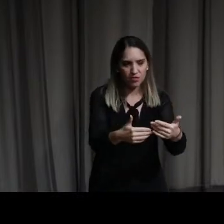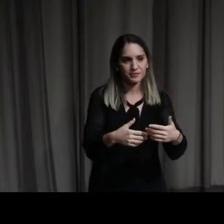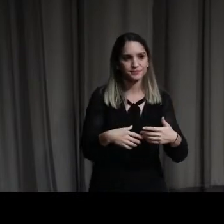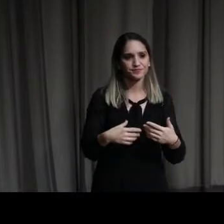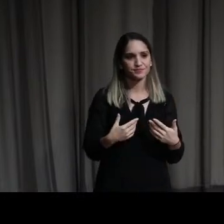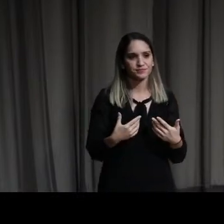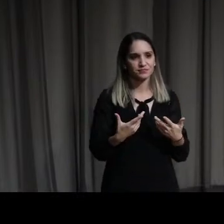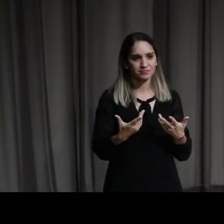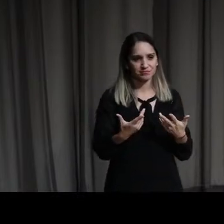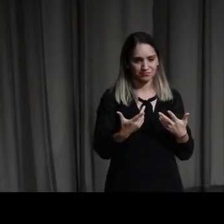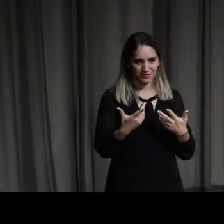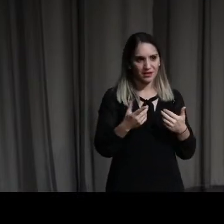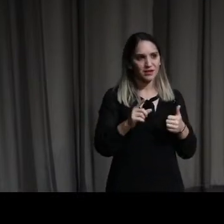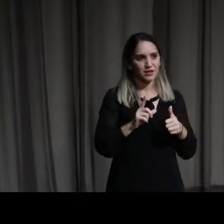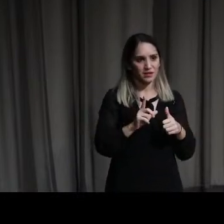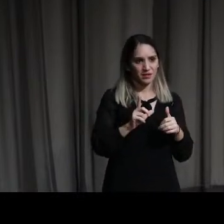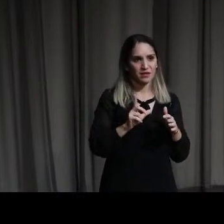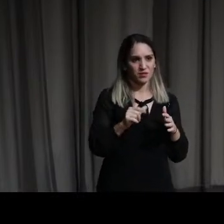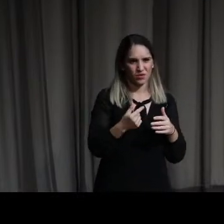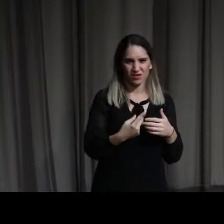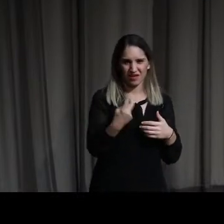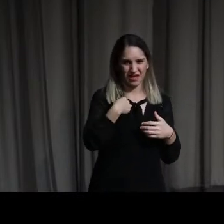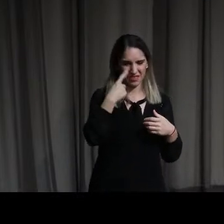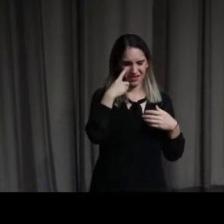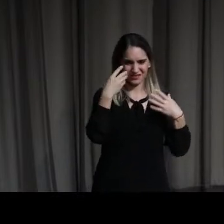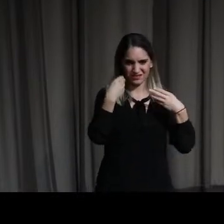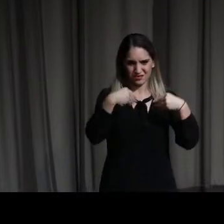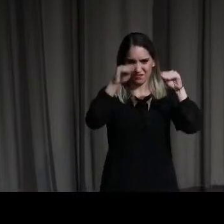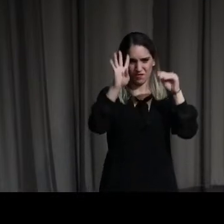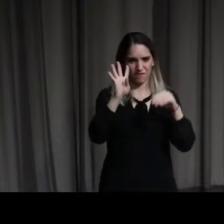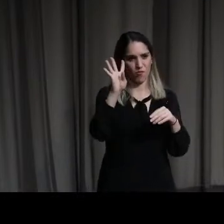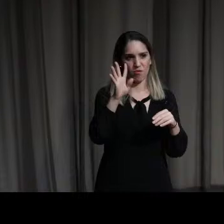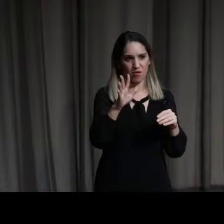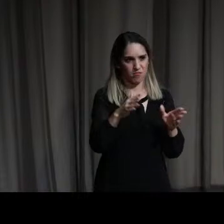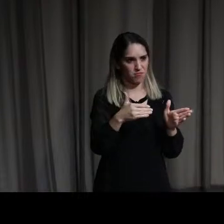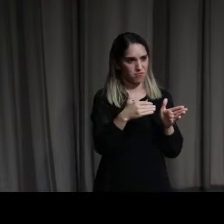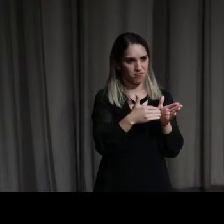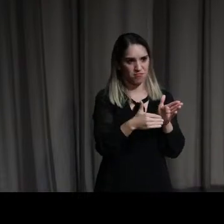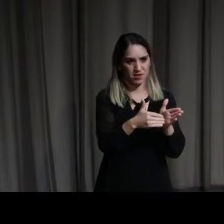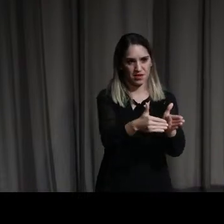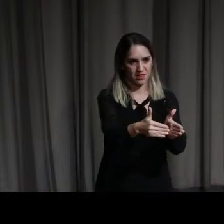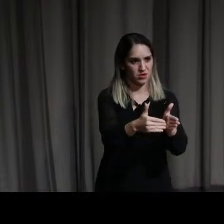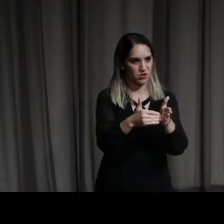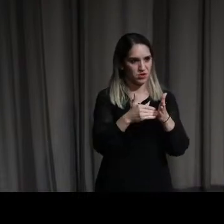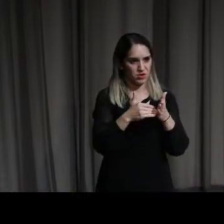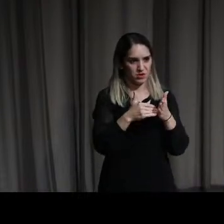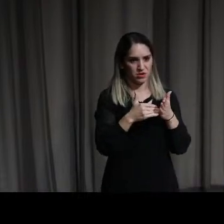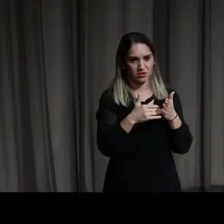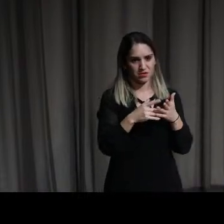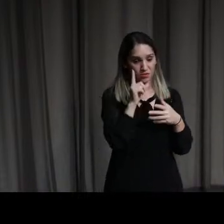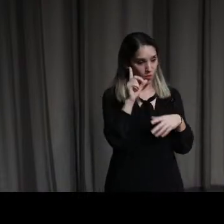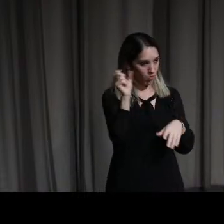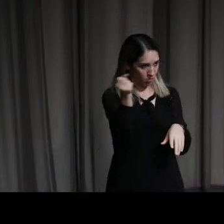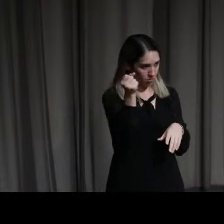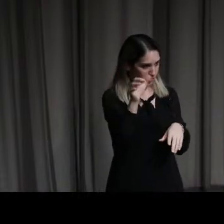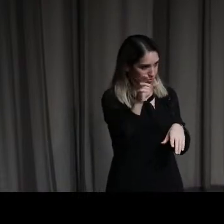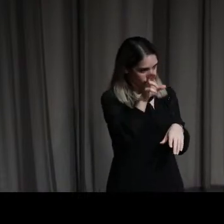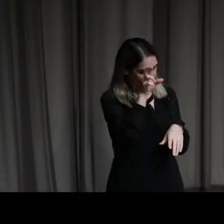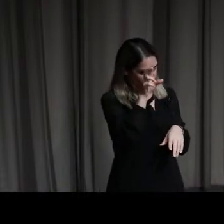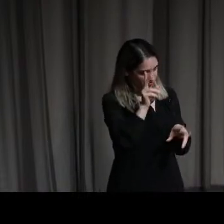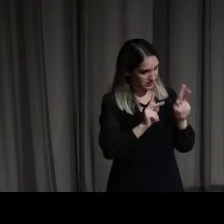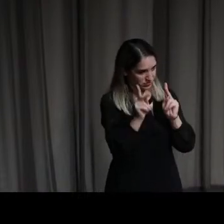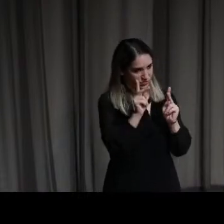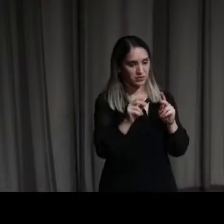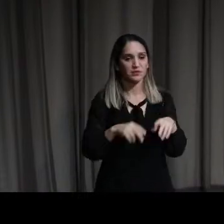rooster sold for, what, $1.4 million or something. Hold on to your roosters from Hold on Mariano. to your roosters,